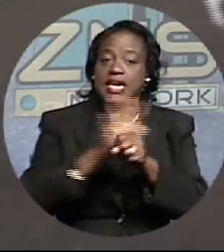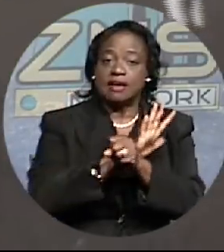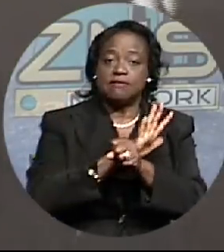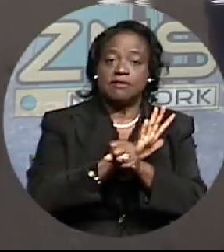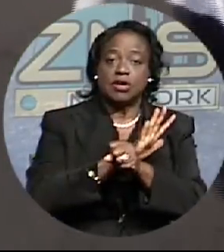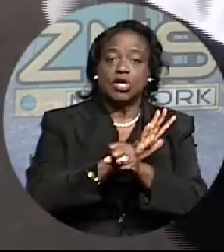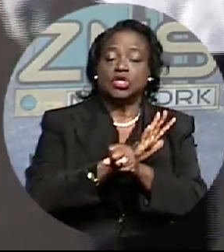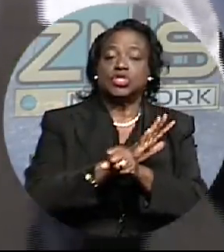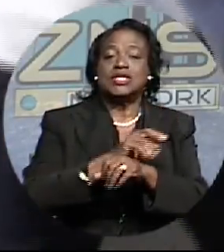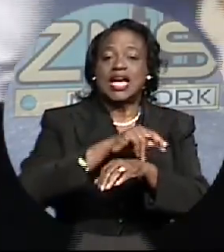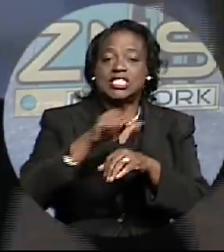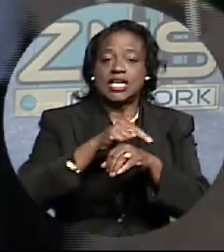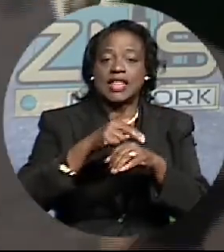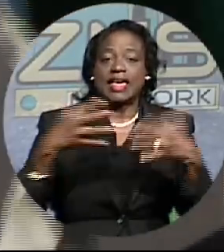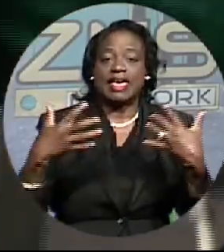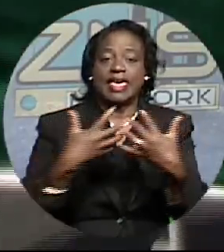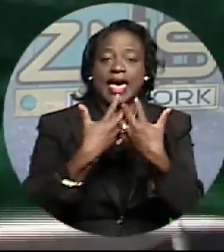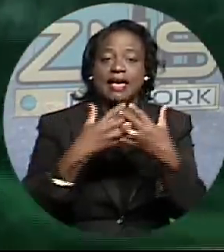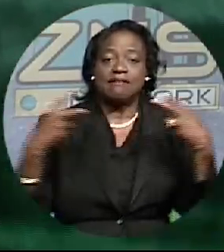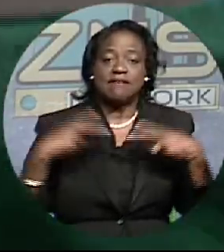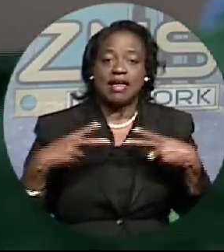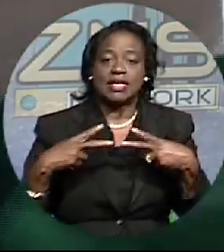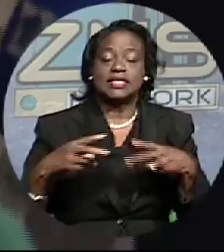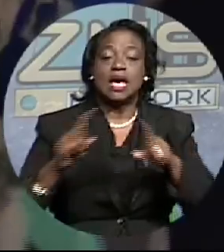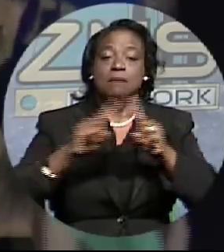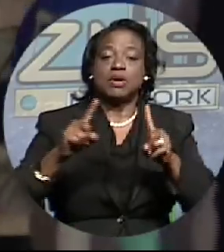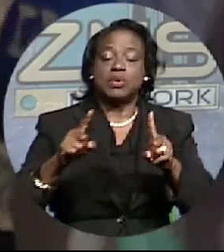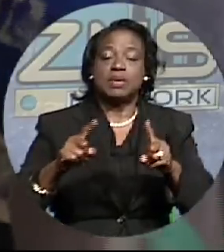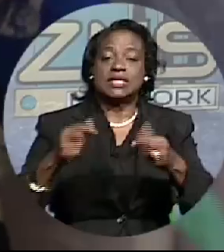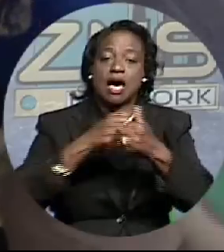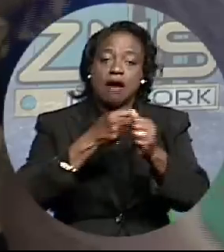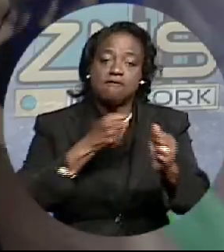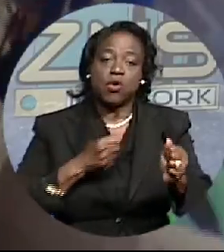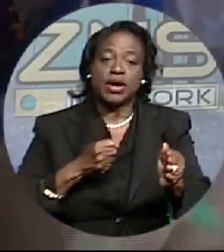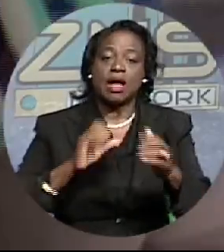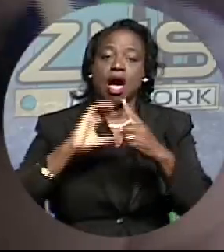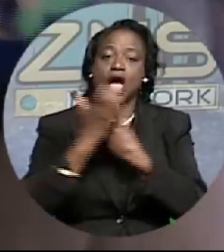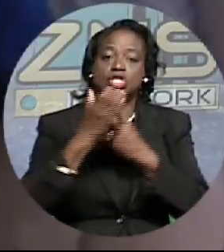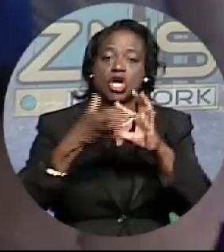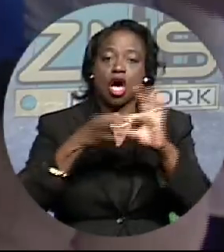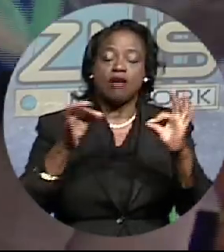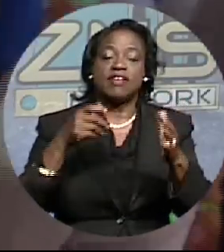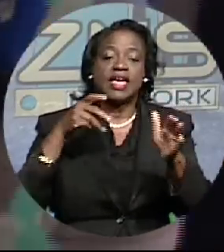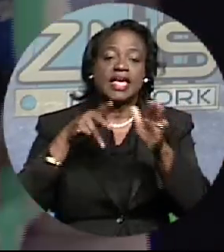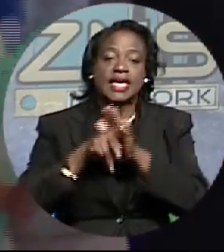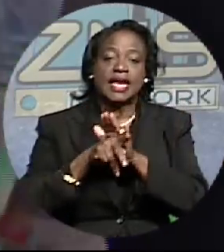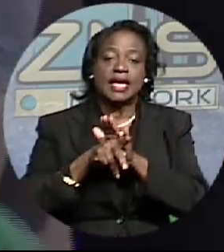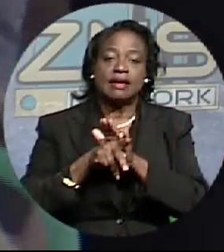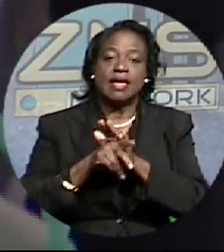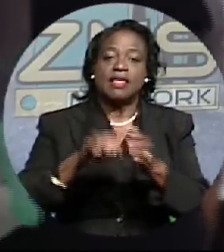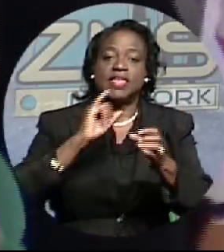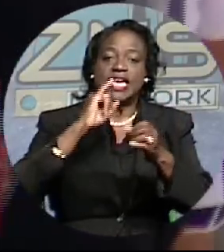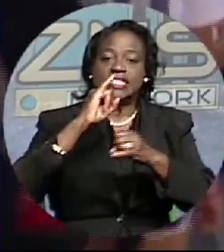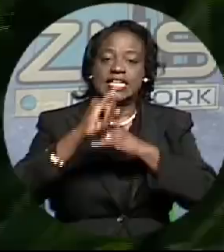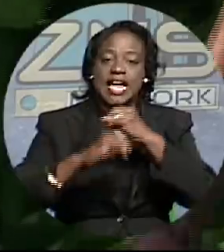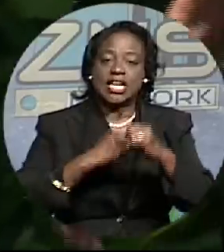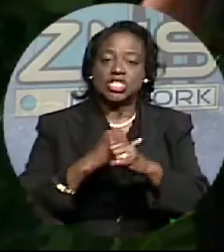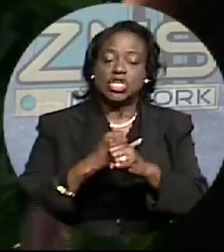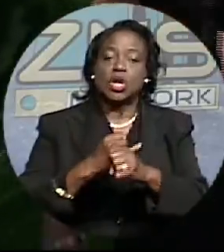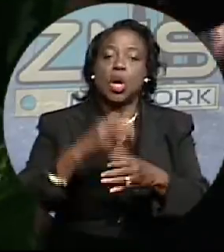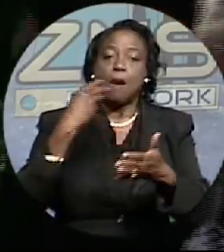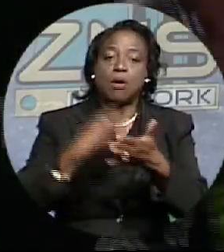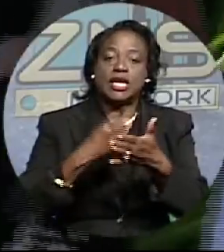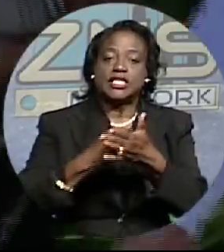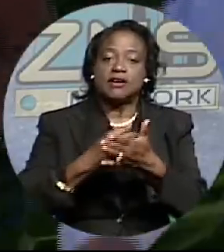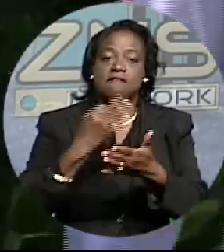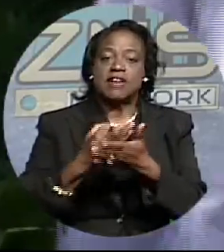violence, but at all costs, we must avoid a culture of killing. An International Monetary Fund report has revealed that the Bahamas has lost the greatest